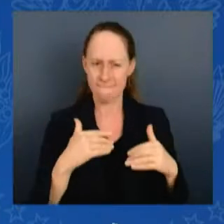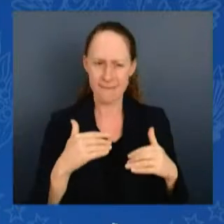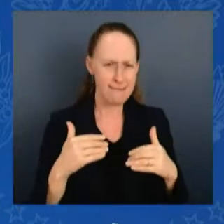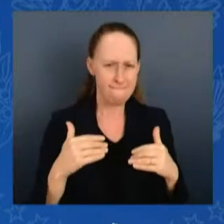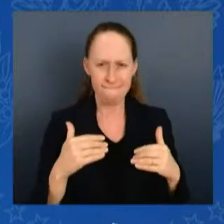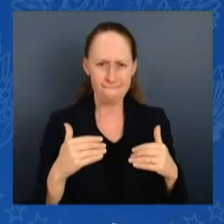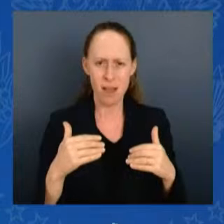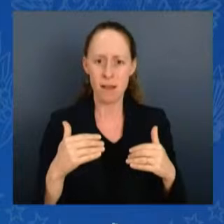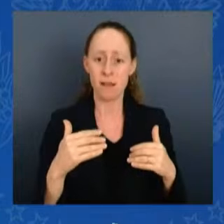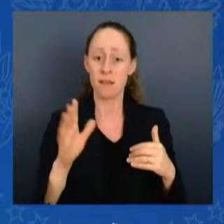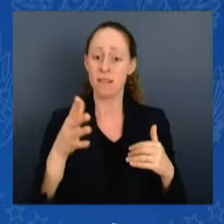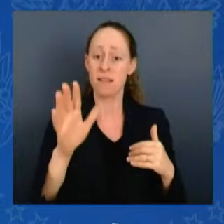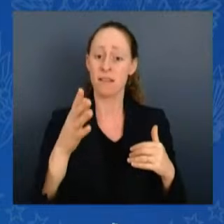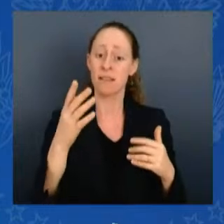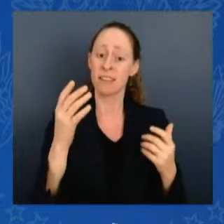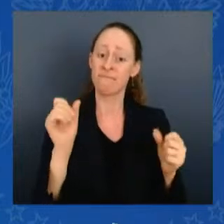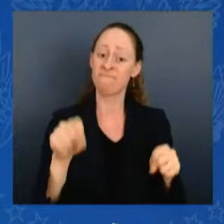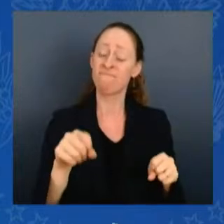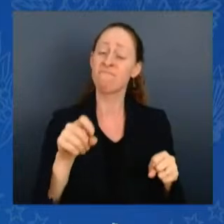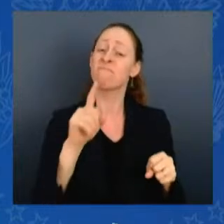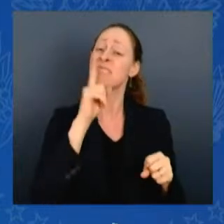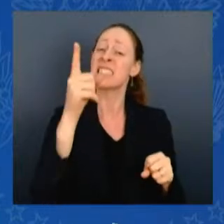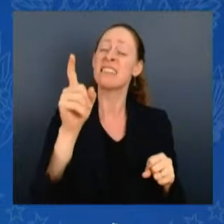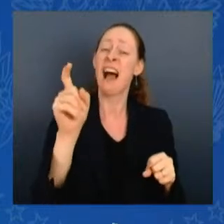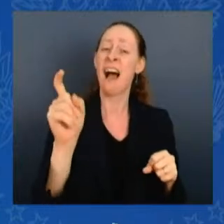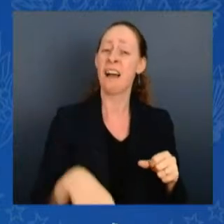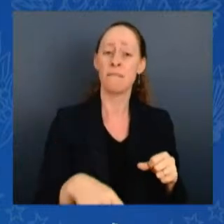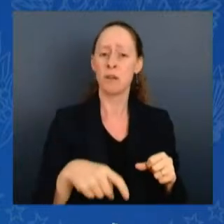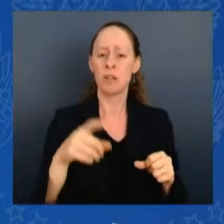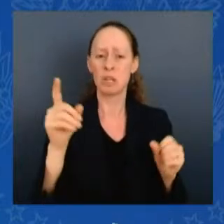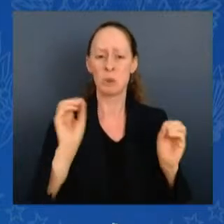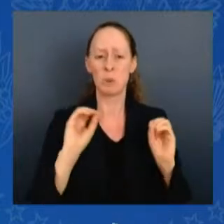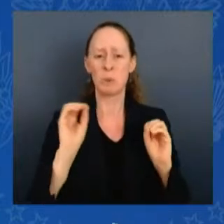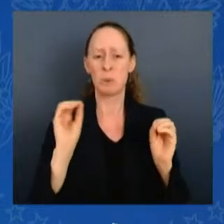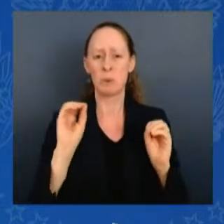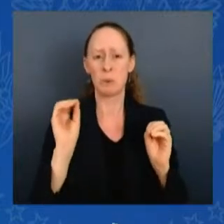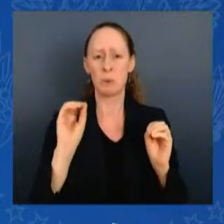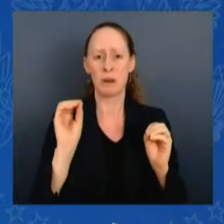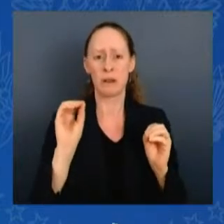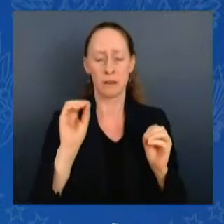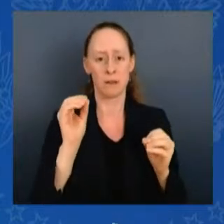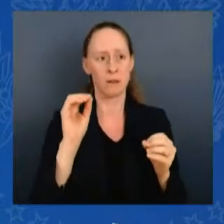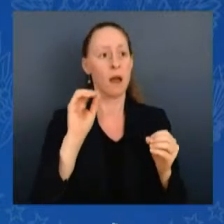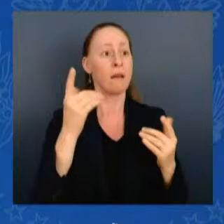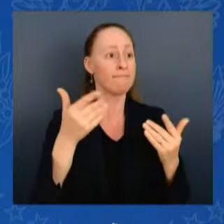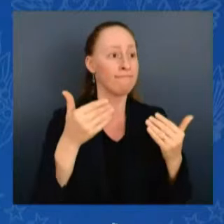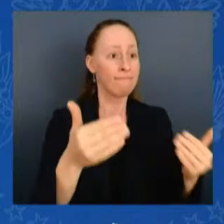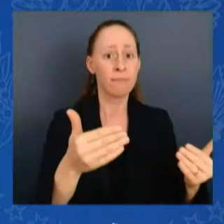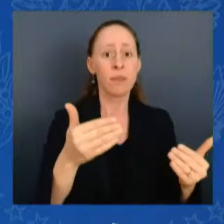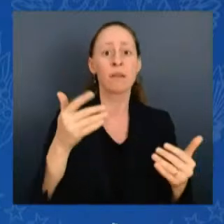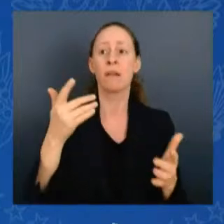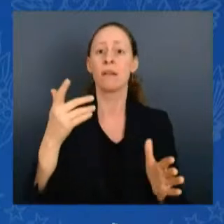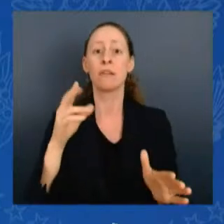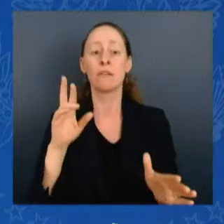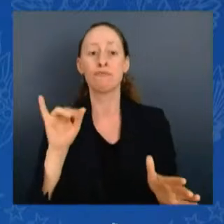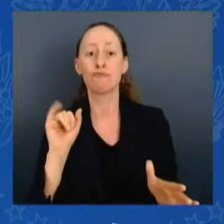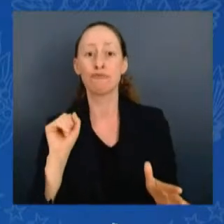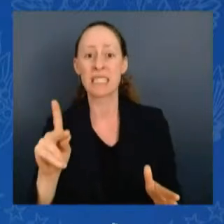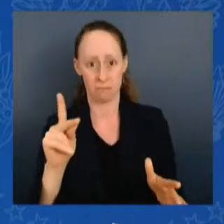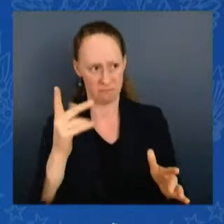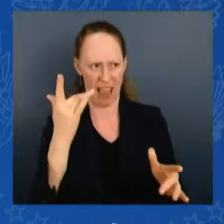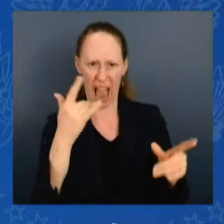no cost-free options with an aggressive Russia as a neighbor. There are no